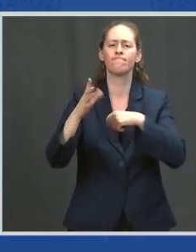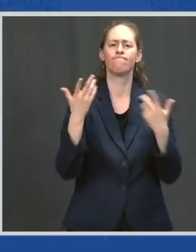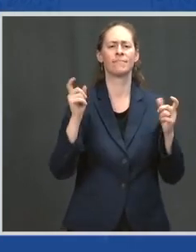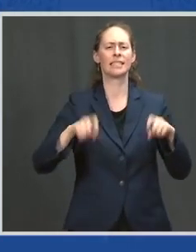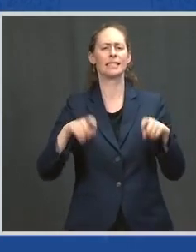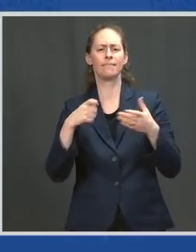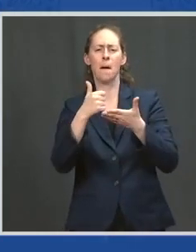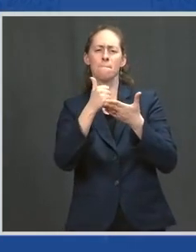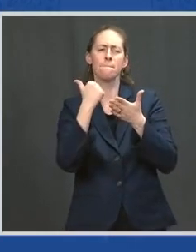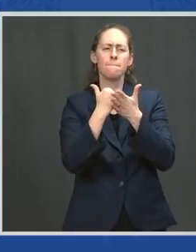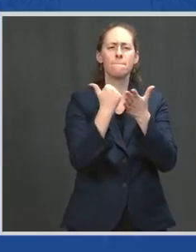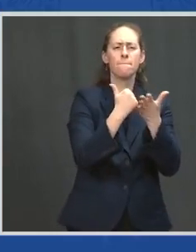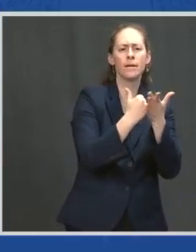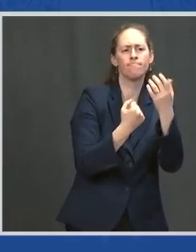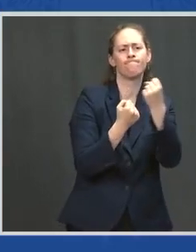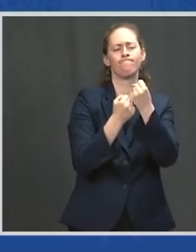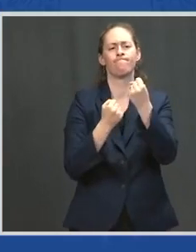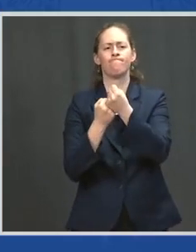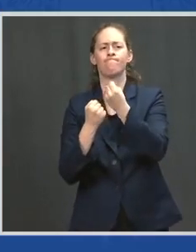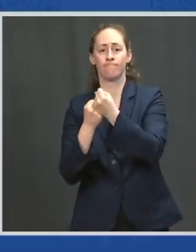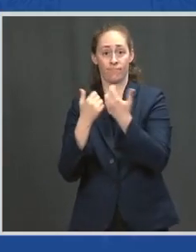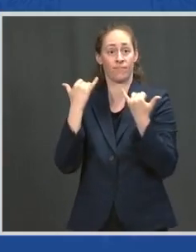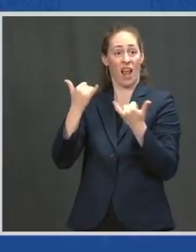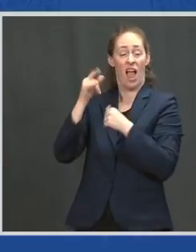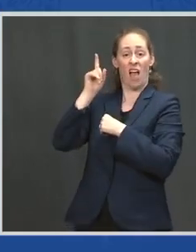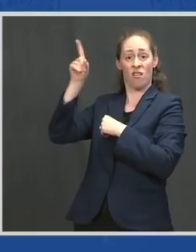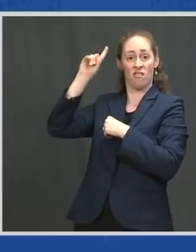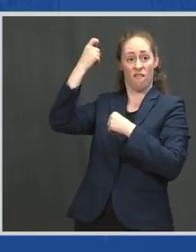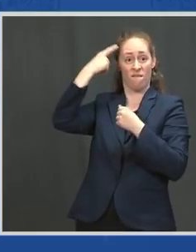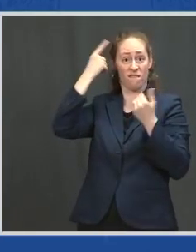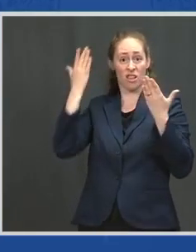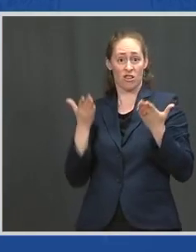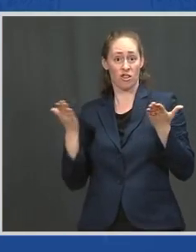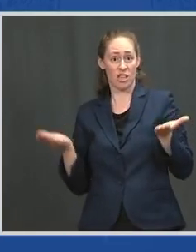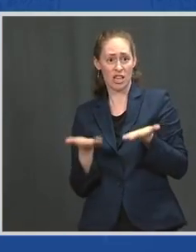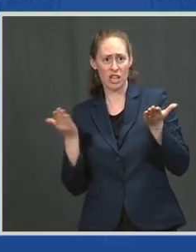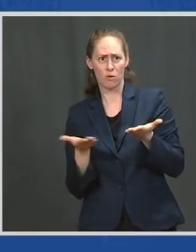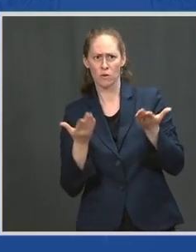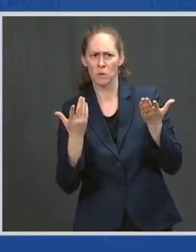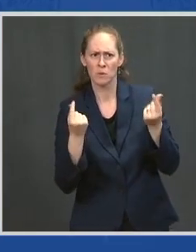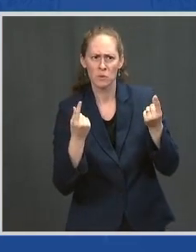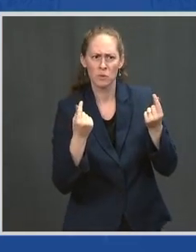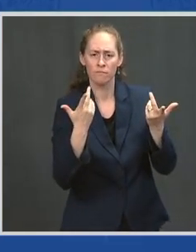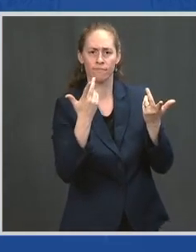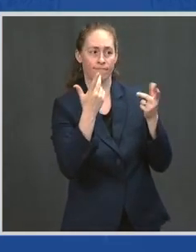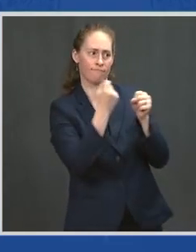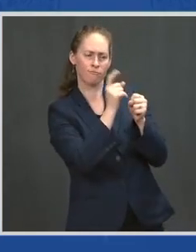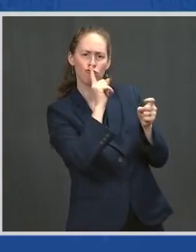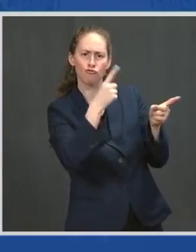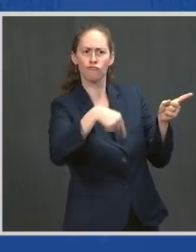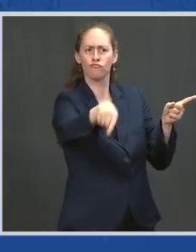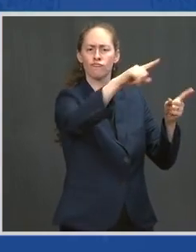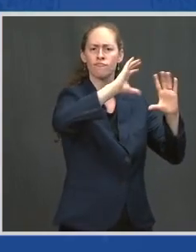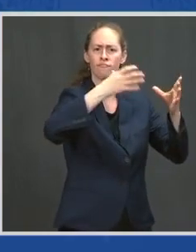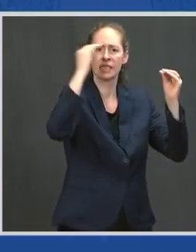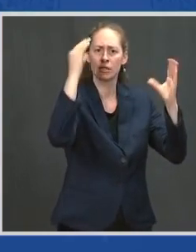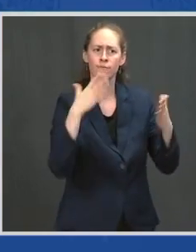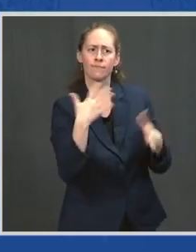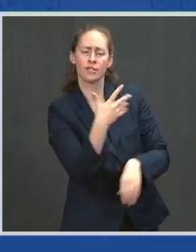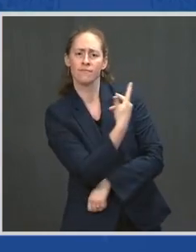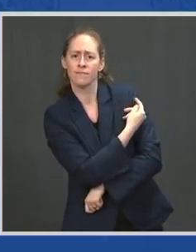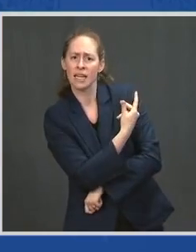here to get educators and school staff vaccinated and to get them the resources they needed to open up